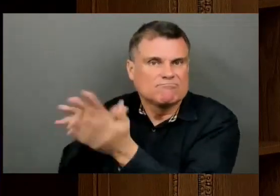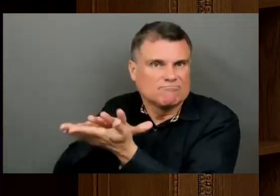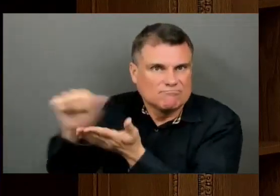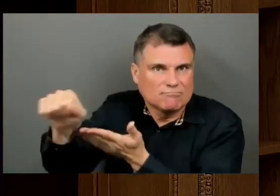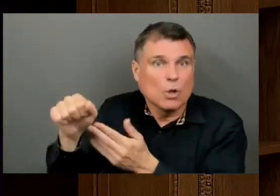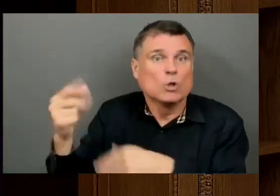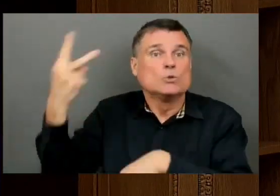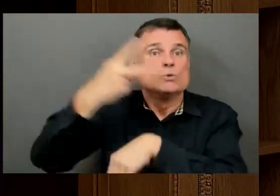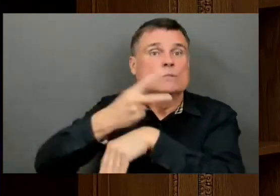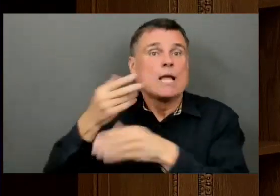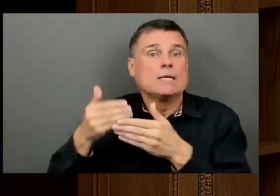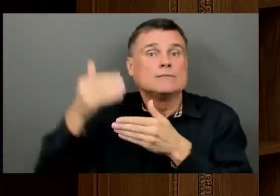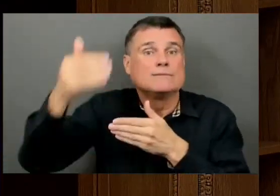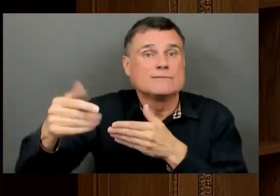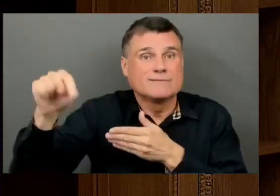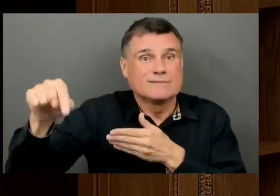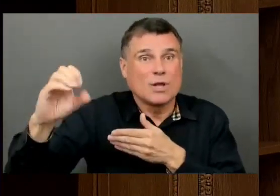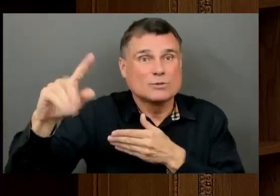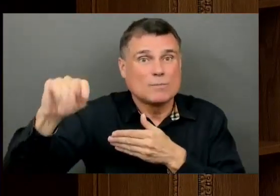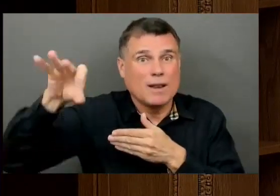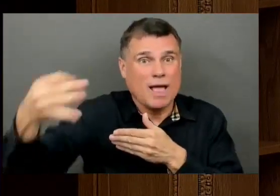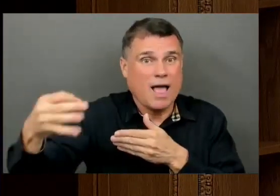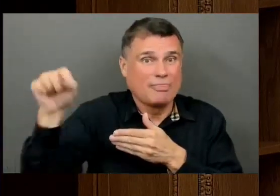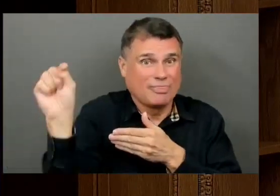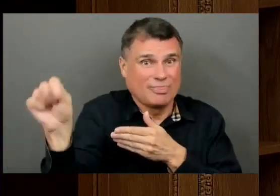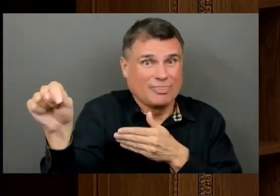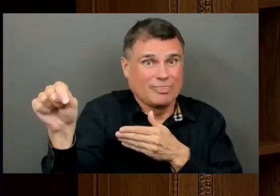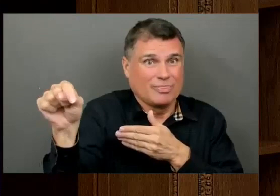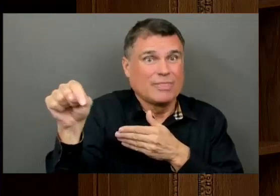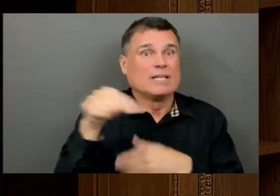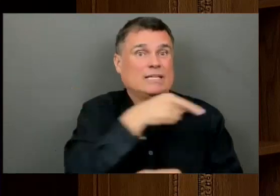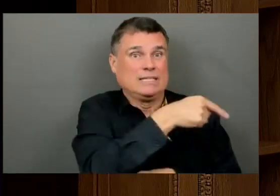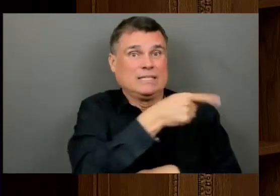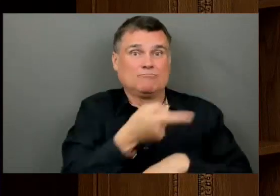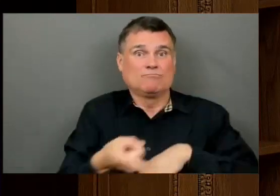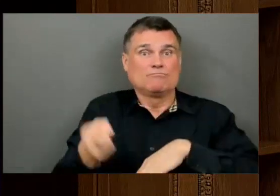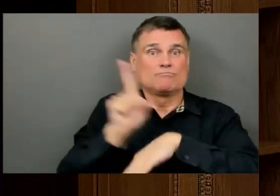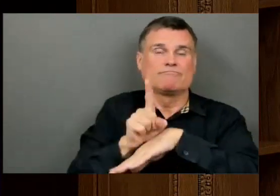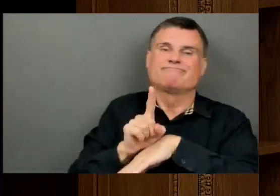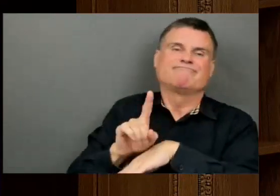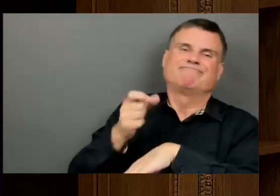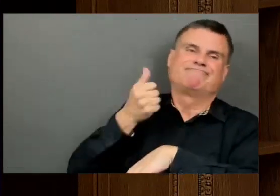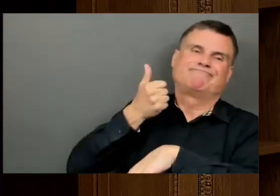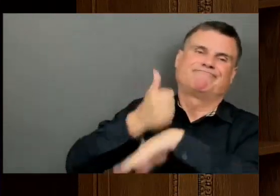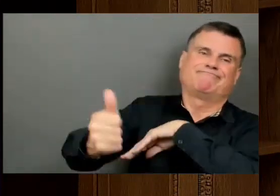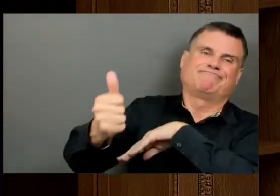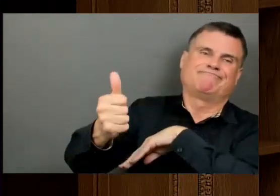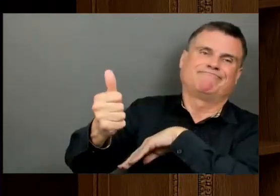that was to blame for the atrocities committed just a few days before.